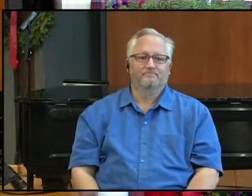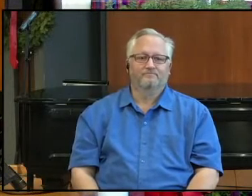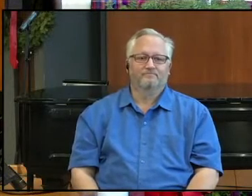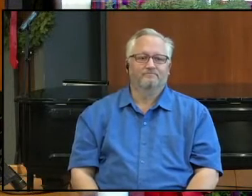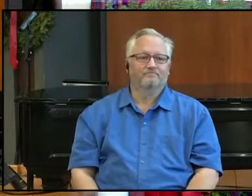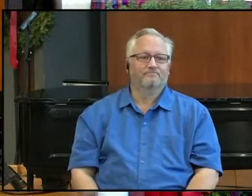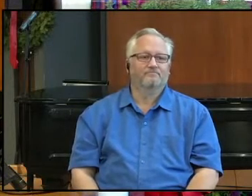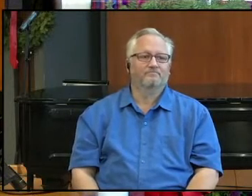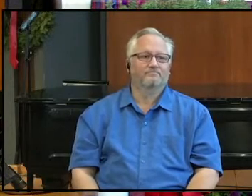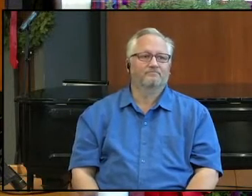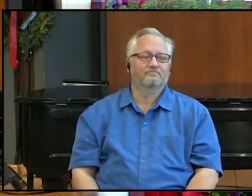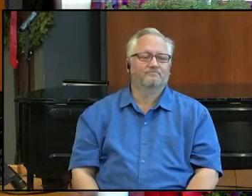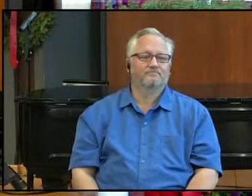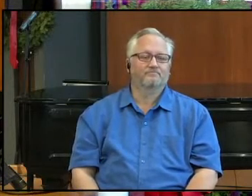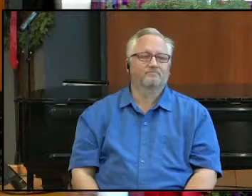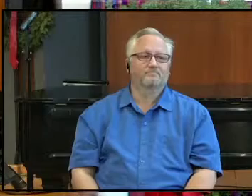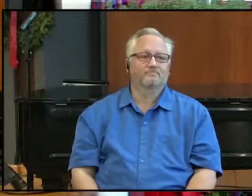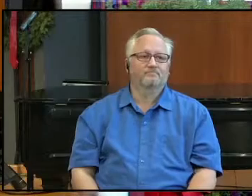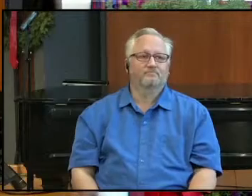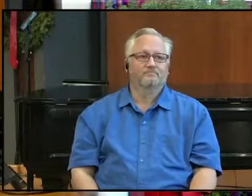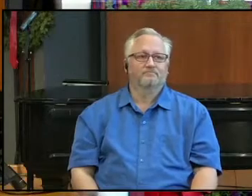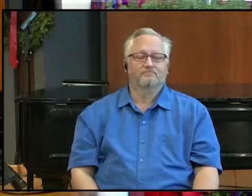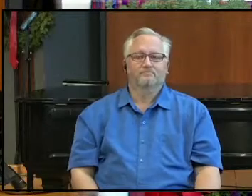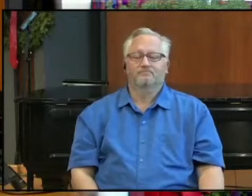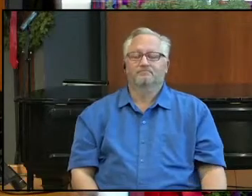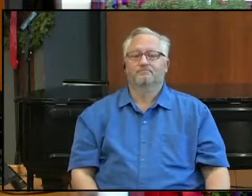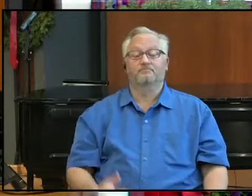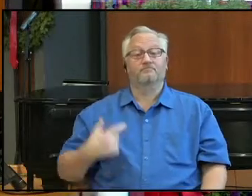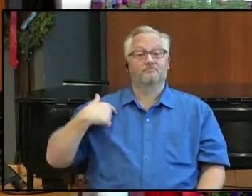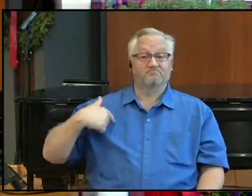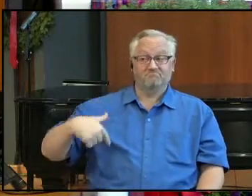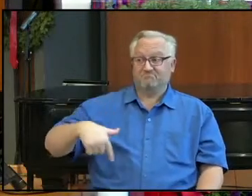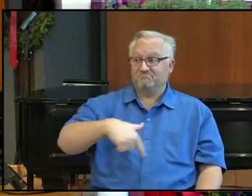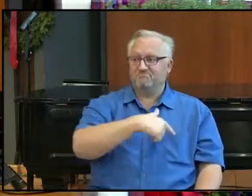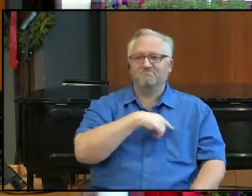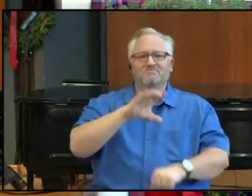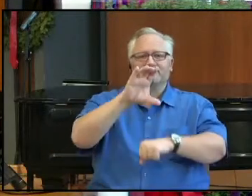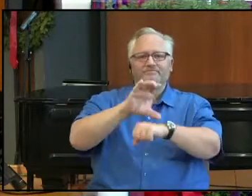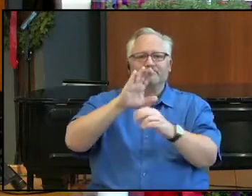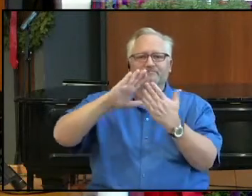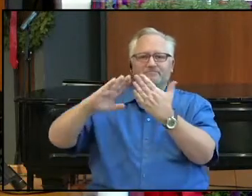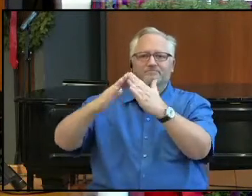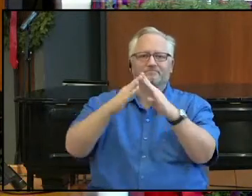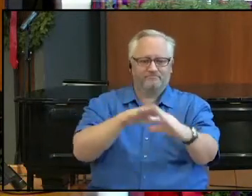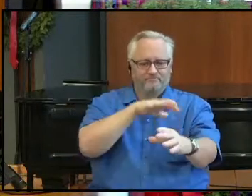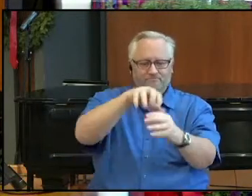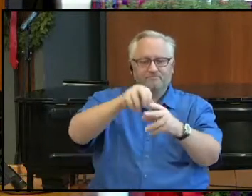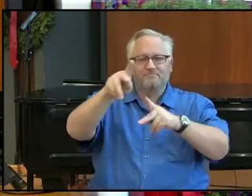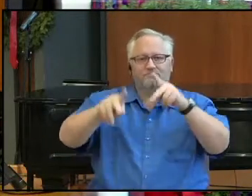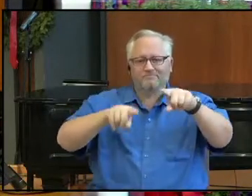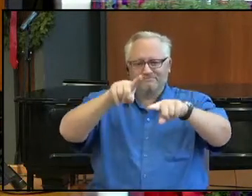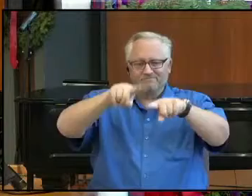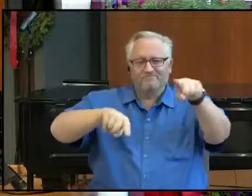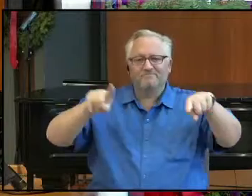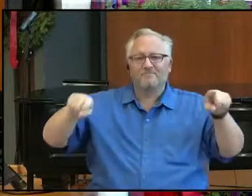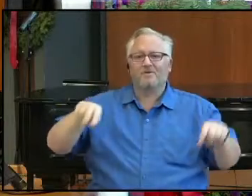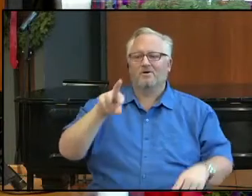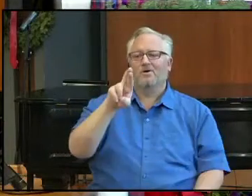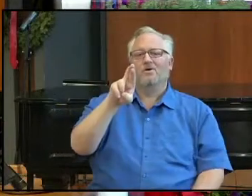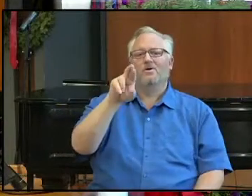para ayudar a sanar el mundo. We are a congregation made up of people of different